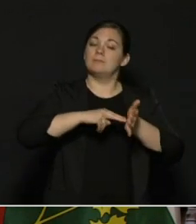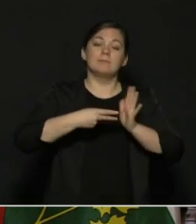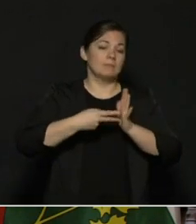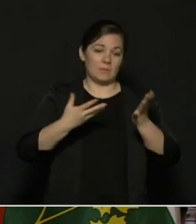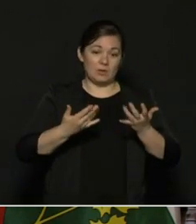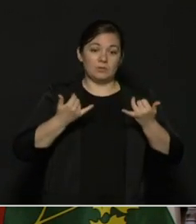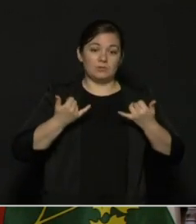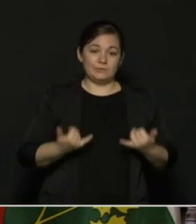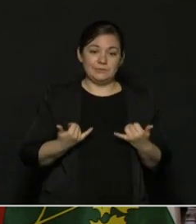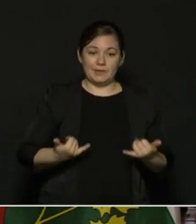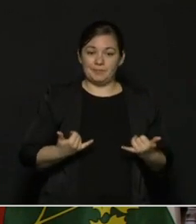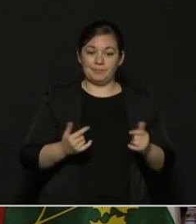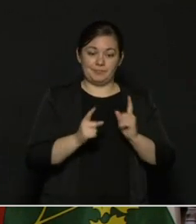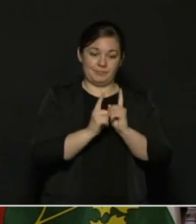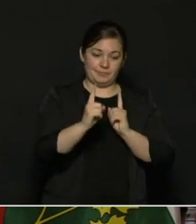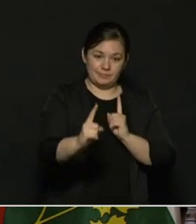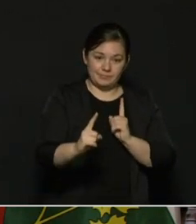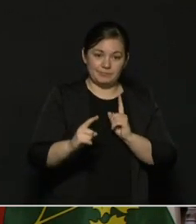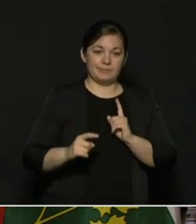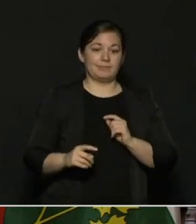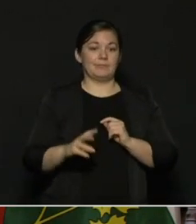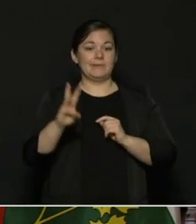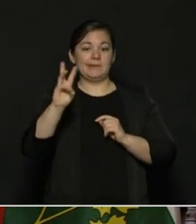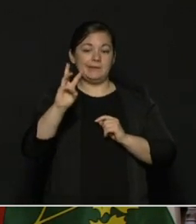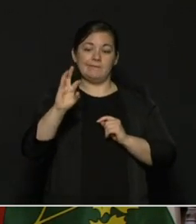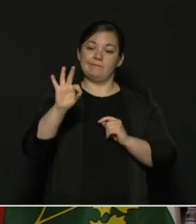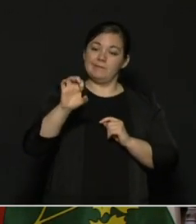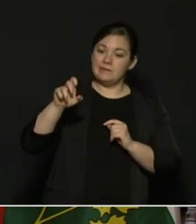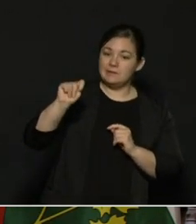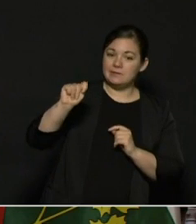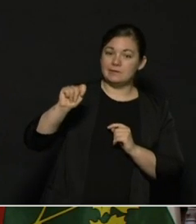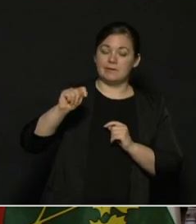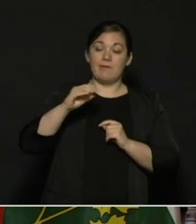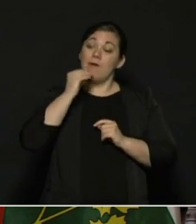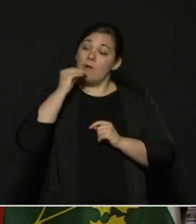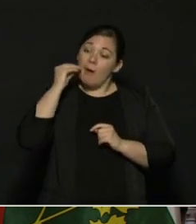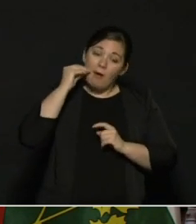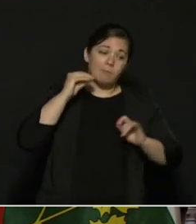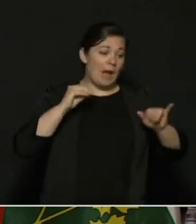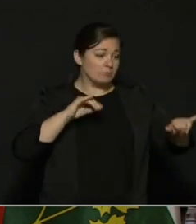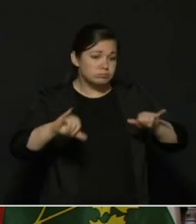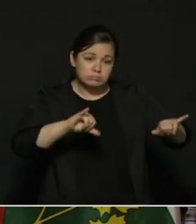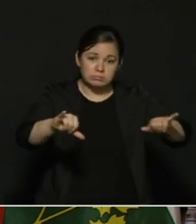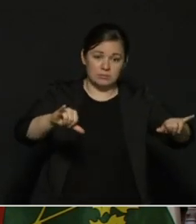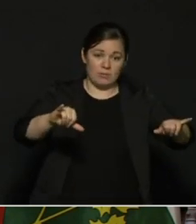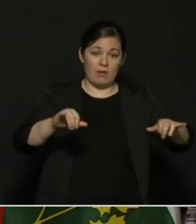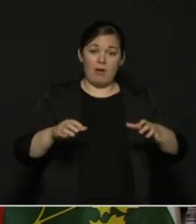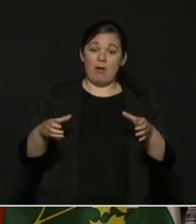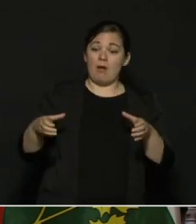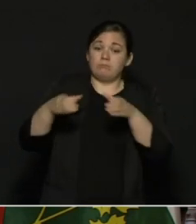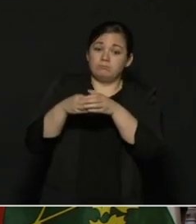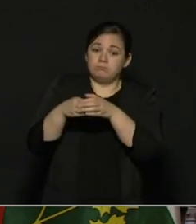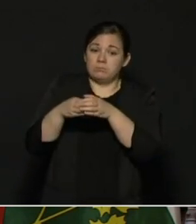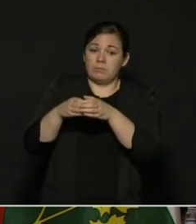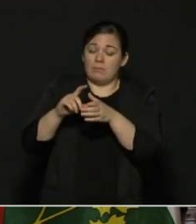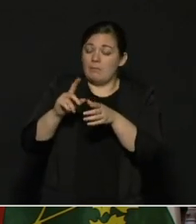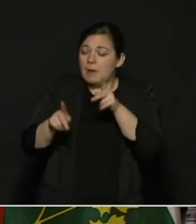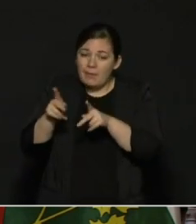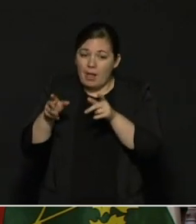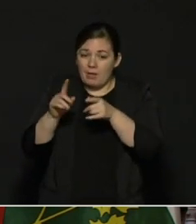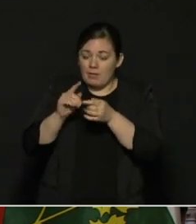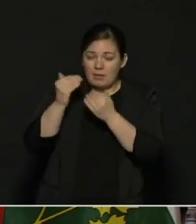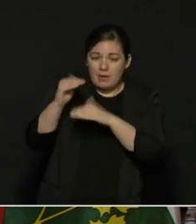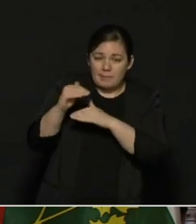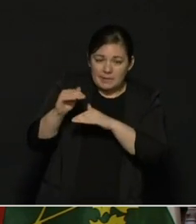the 6-foot distancing, stay at home preferentially, not in crowded settings, all the aspects about droplet spread